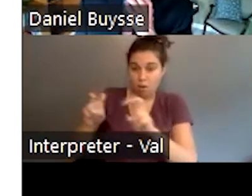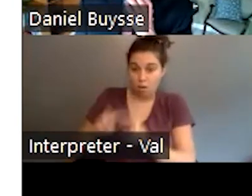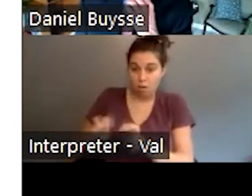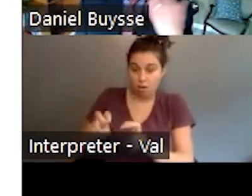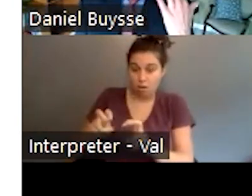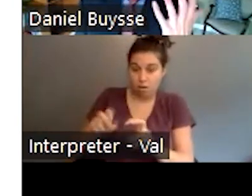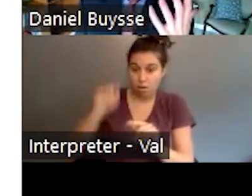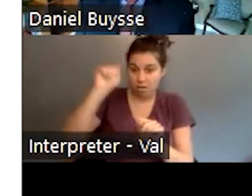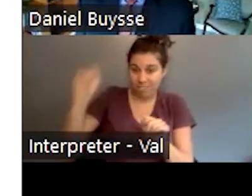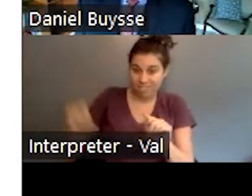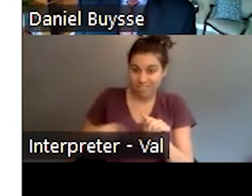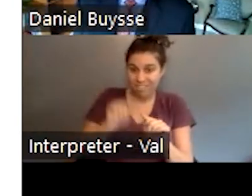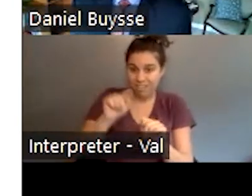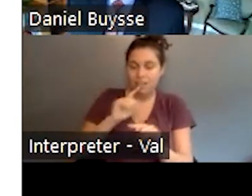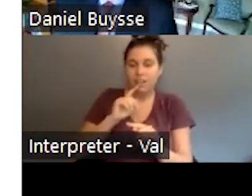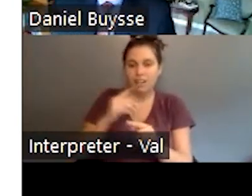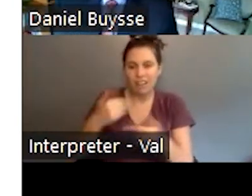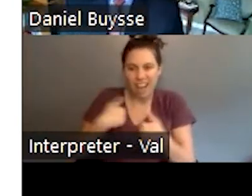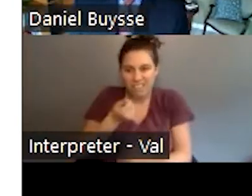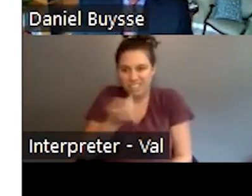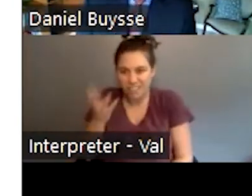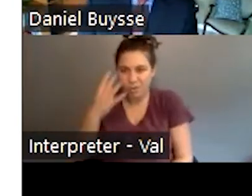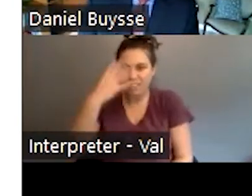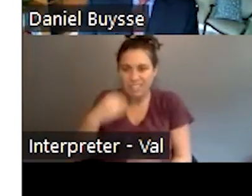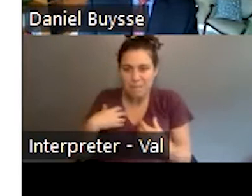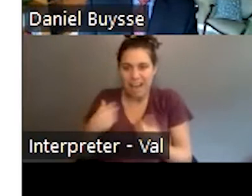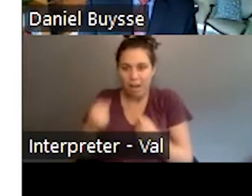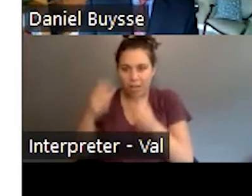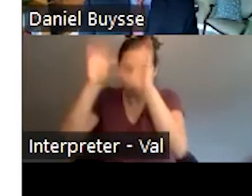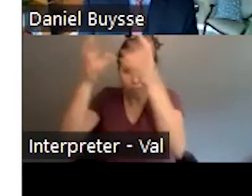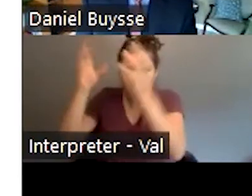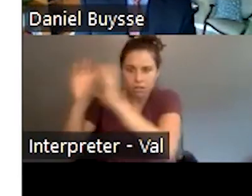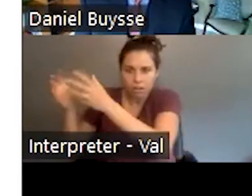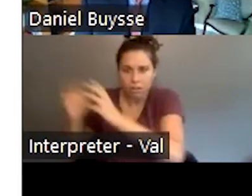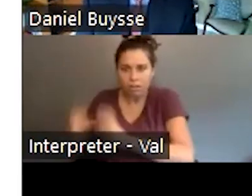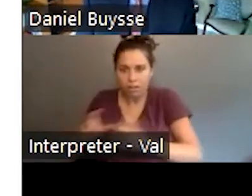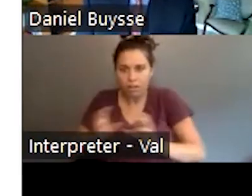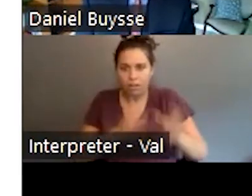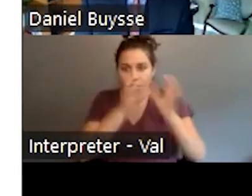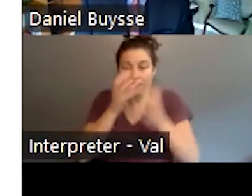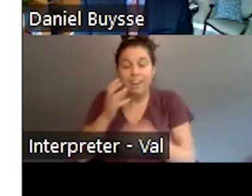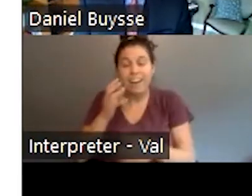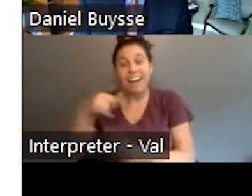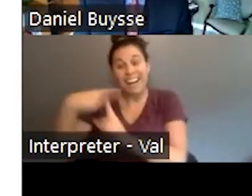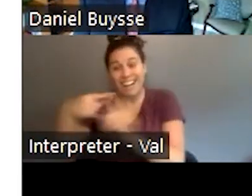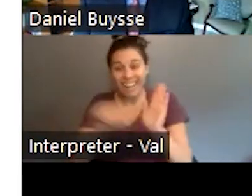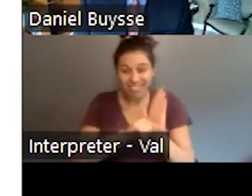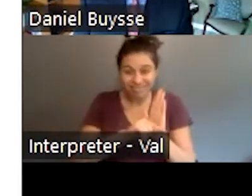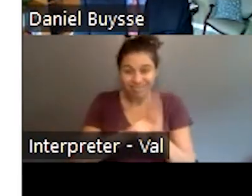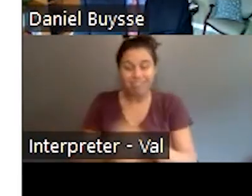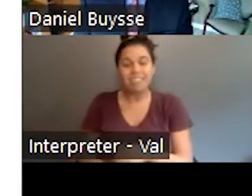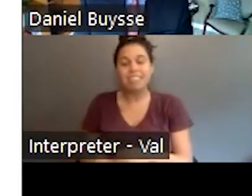that the fact that you have multiple sleep health domains is a blessing and a curse, because it's